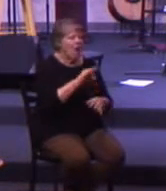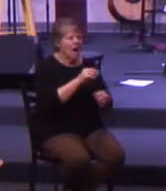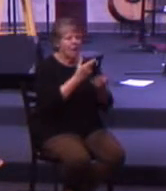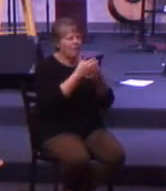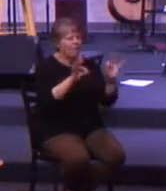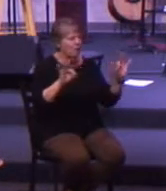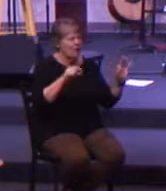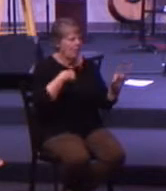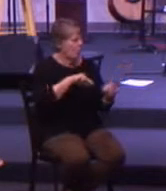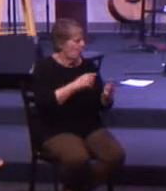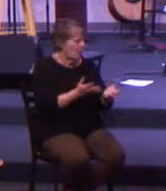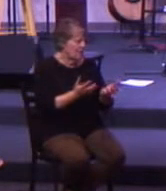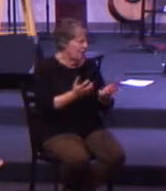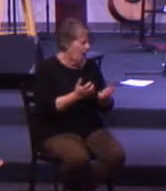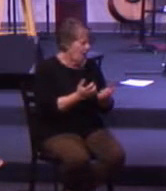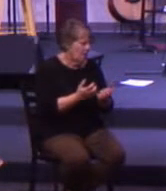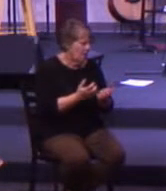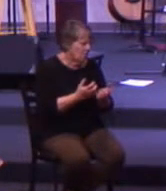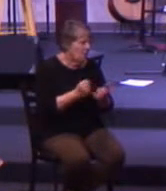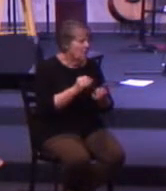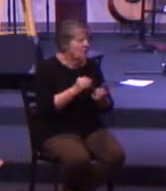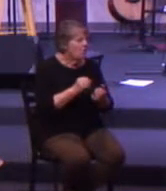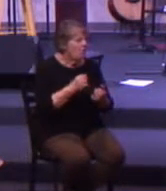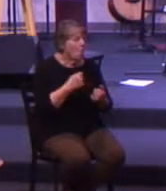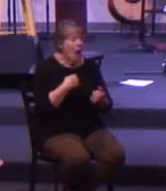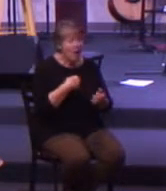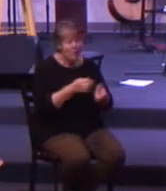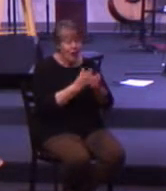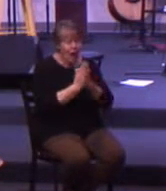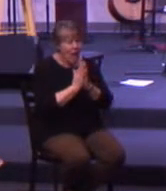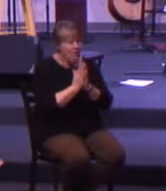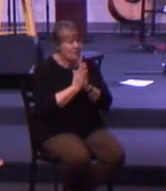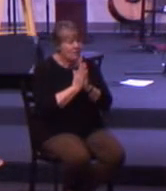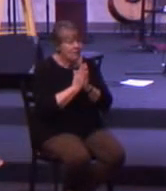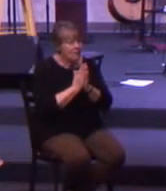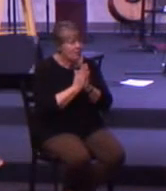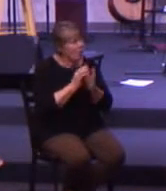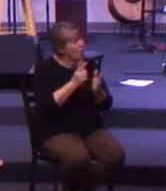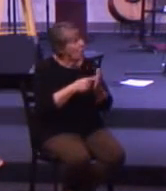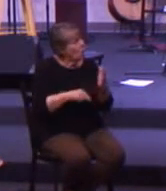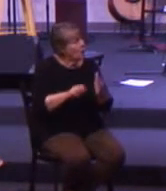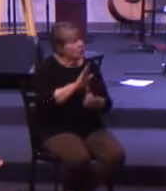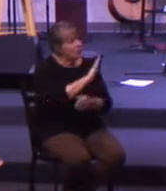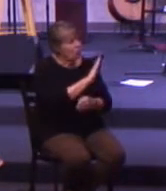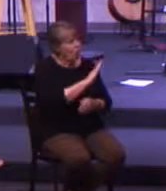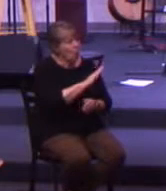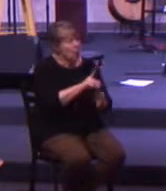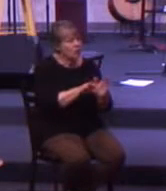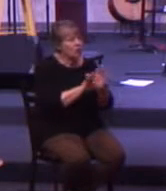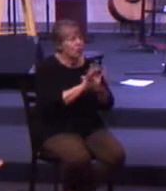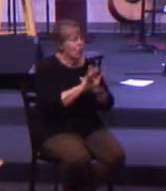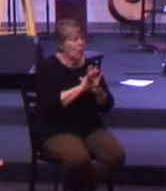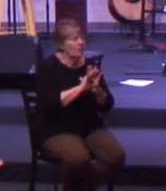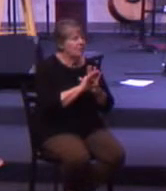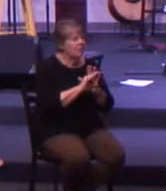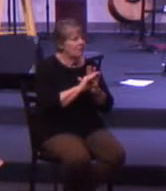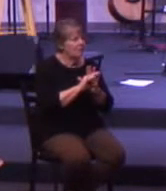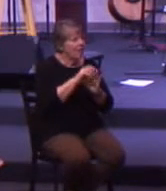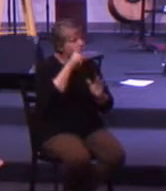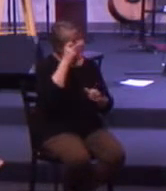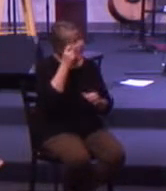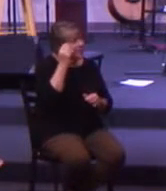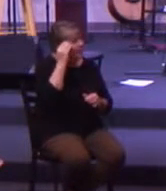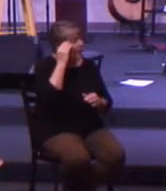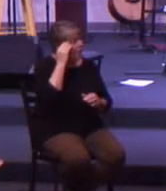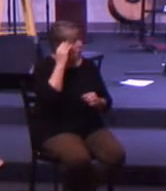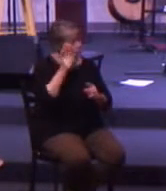desire. And so in just a bit, I'm going to ask you, what's your choice? Because here's what I know about us. Just